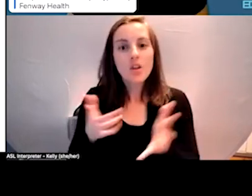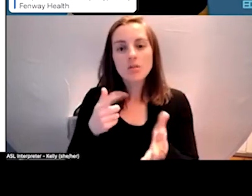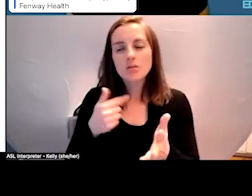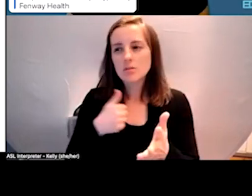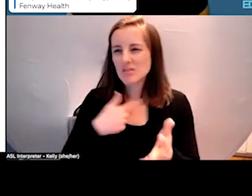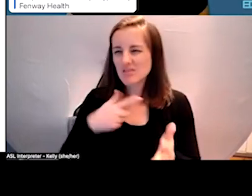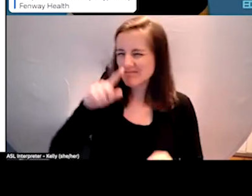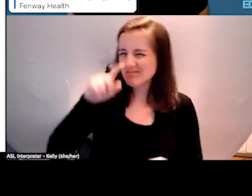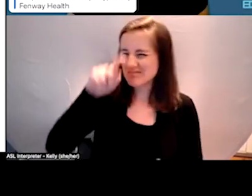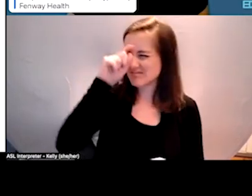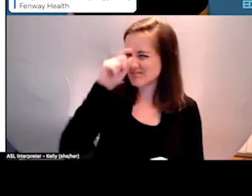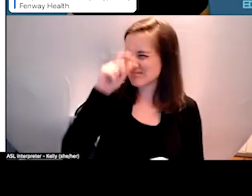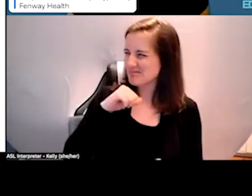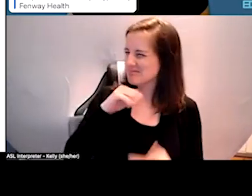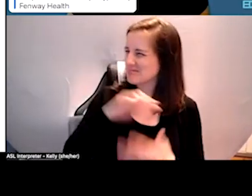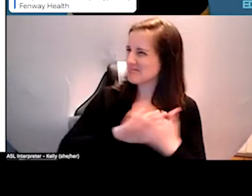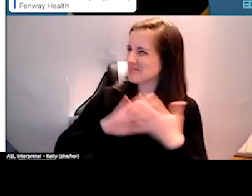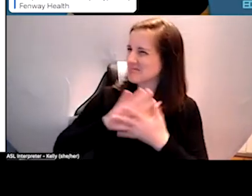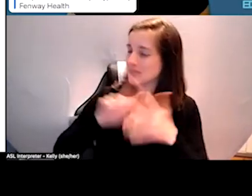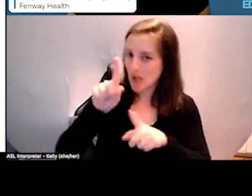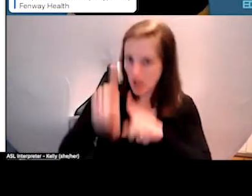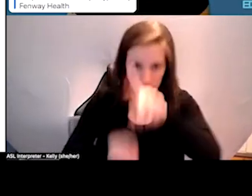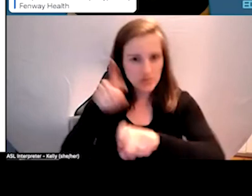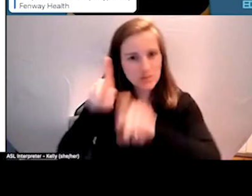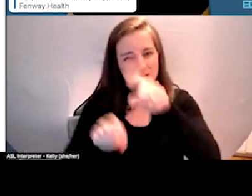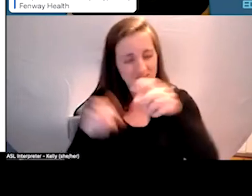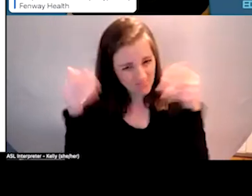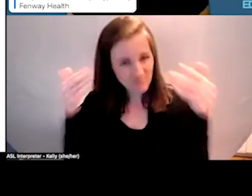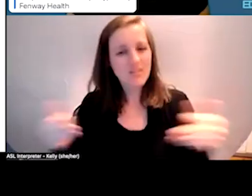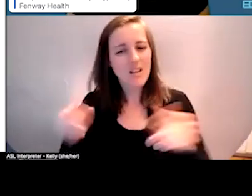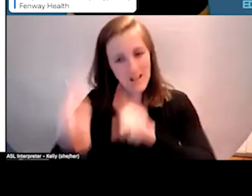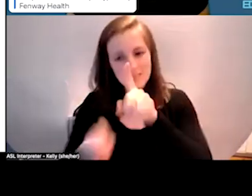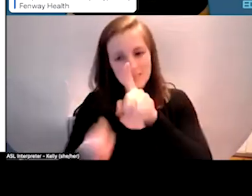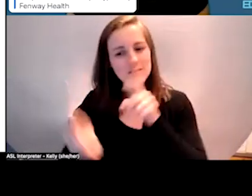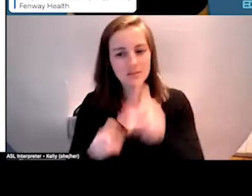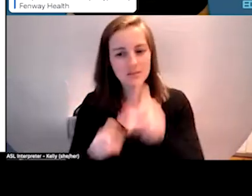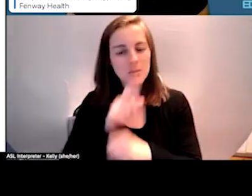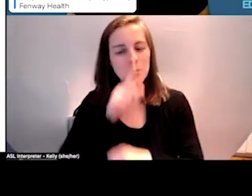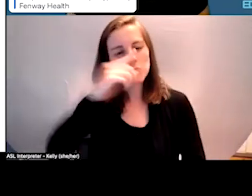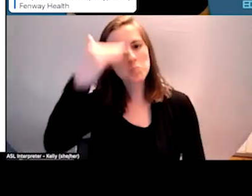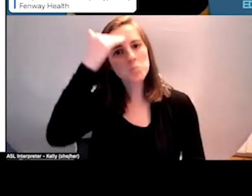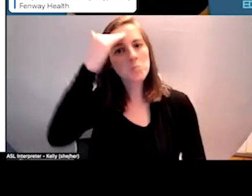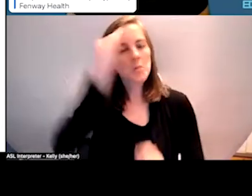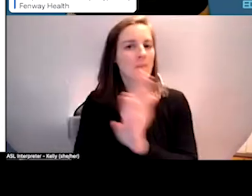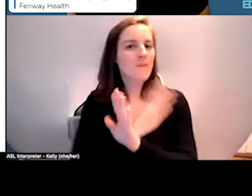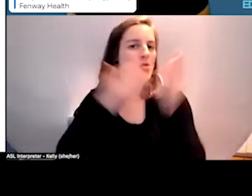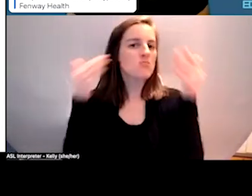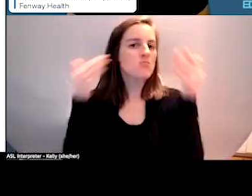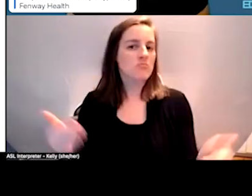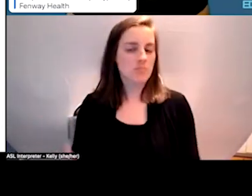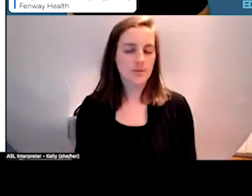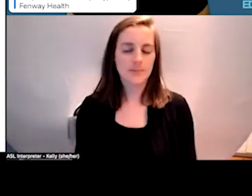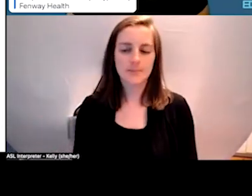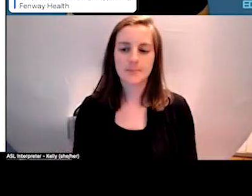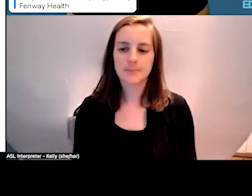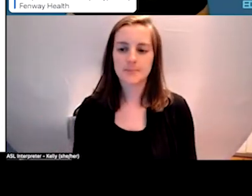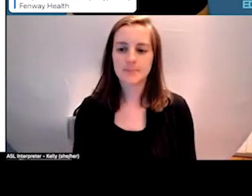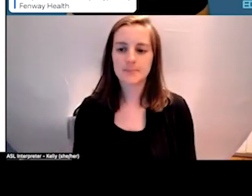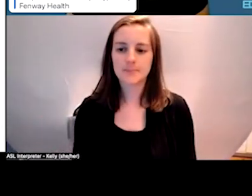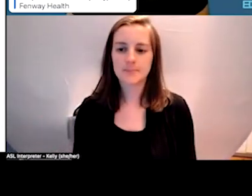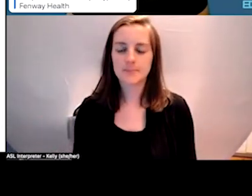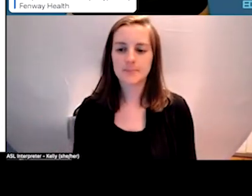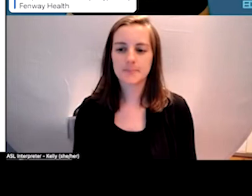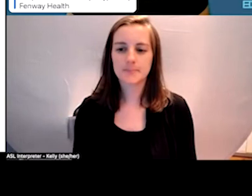to in order to feel comfortable with whatever the next step is for you. Sometimes that means that